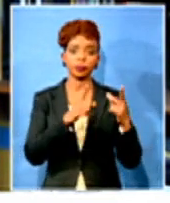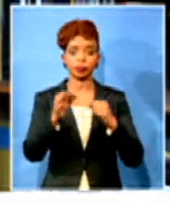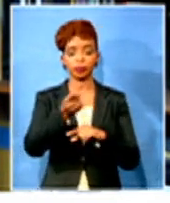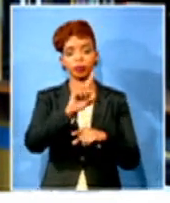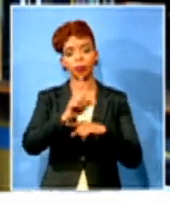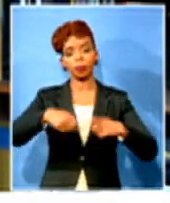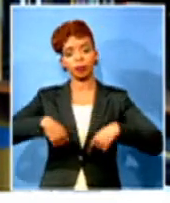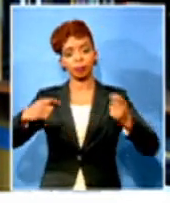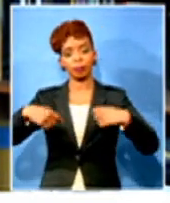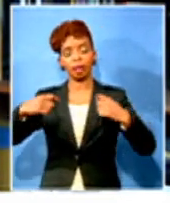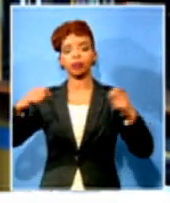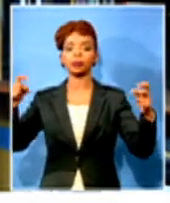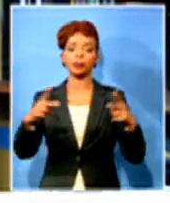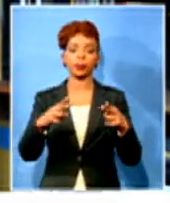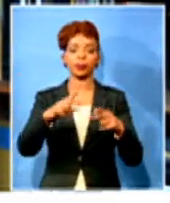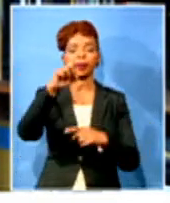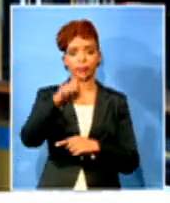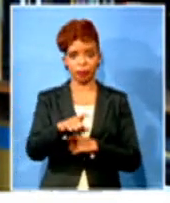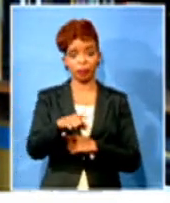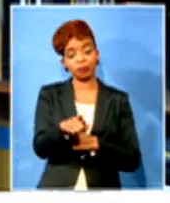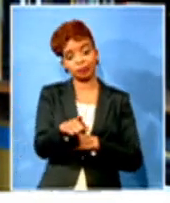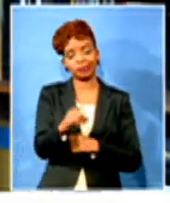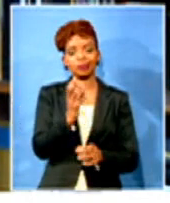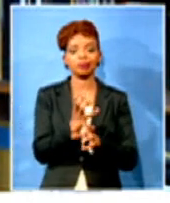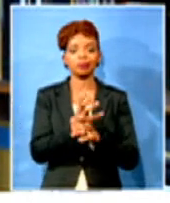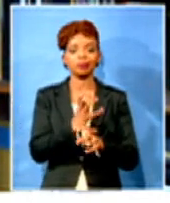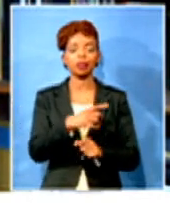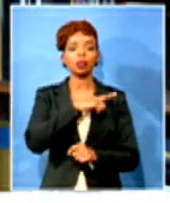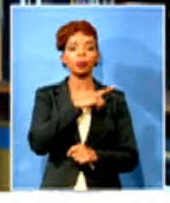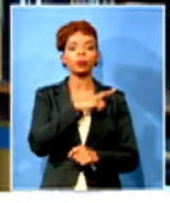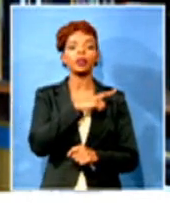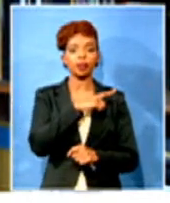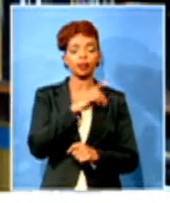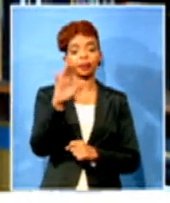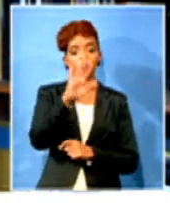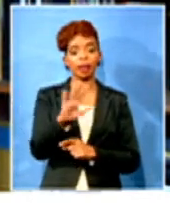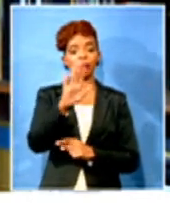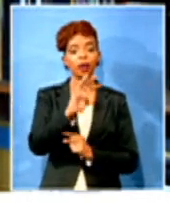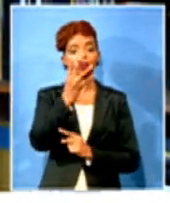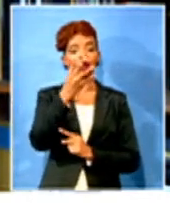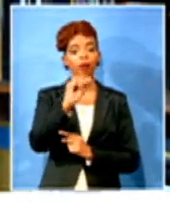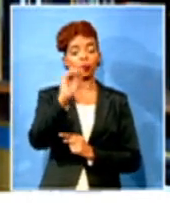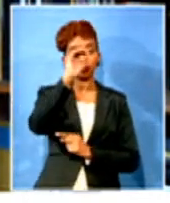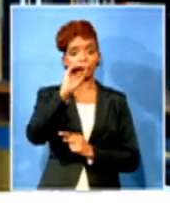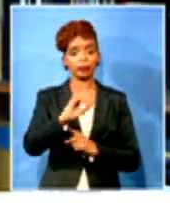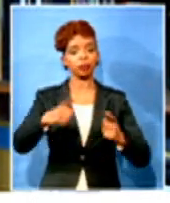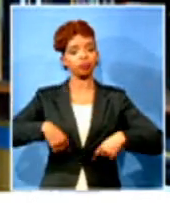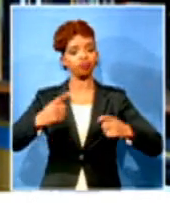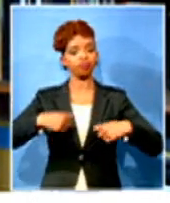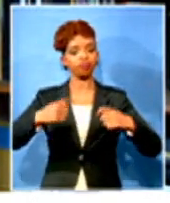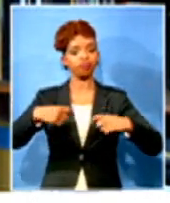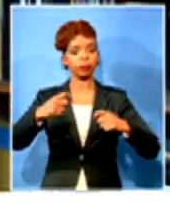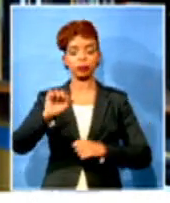that is also a very difficult part because about 40% of the spending of government is government